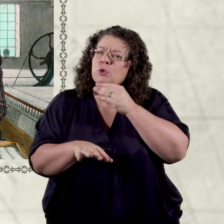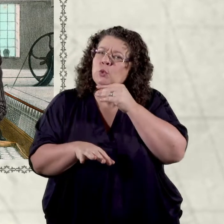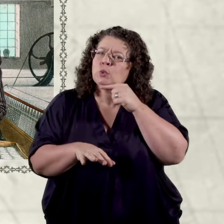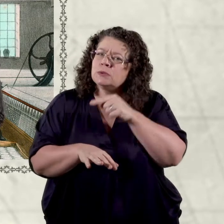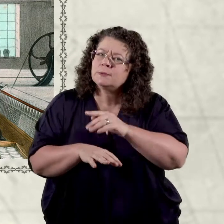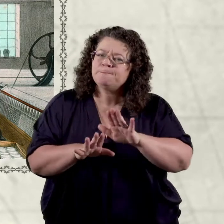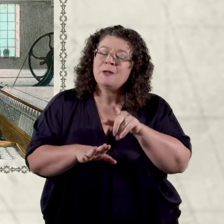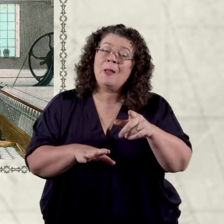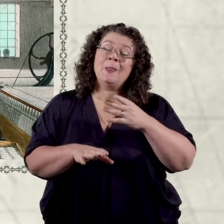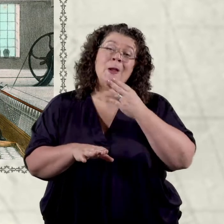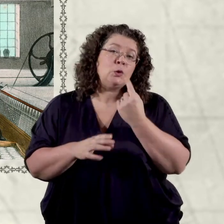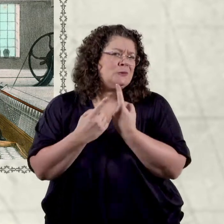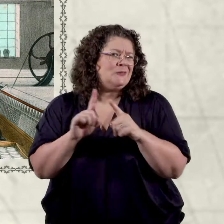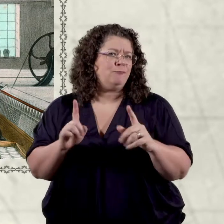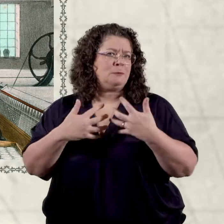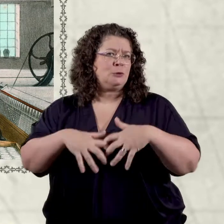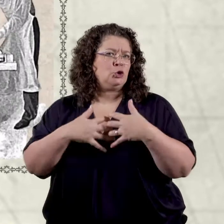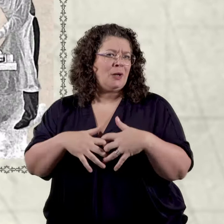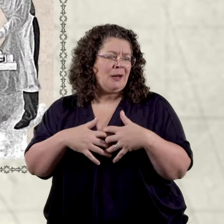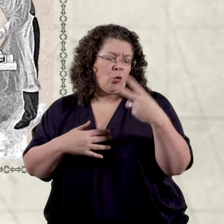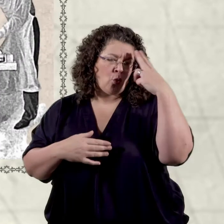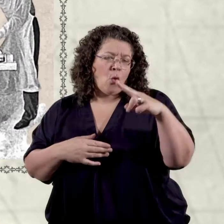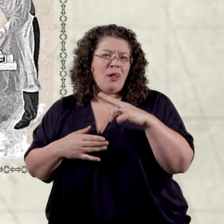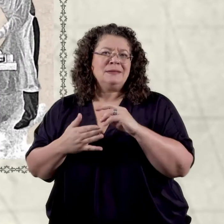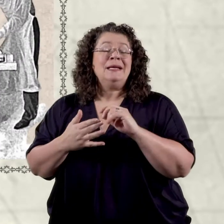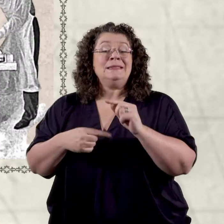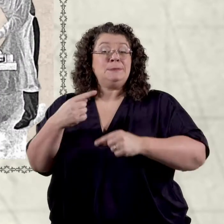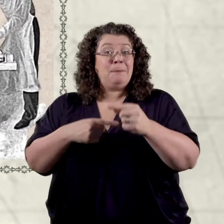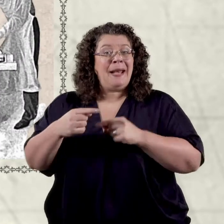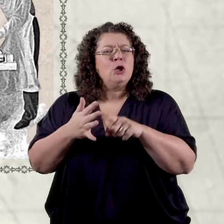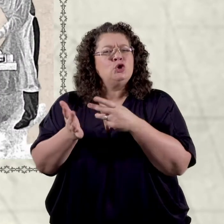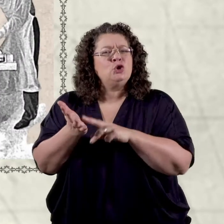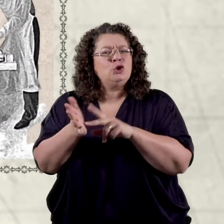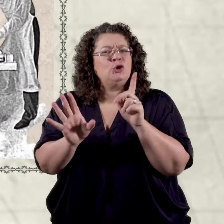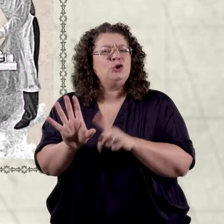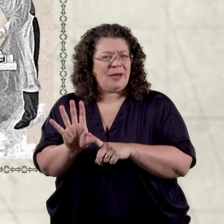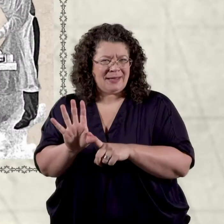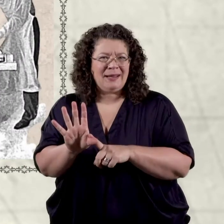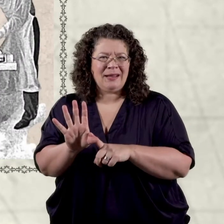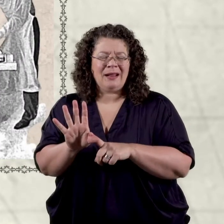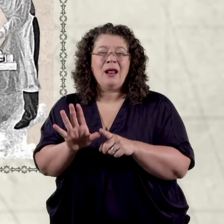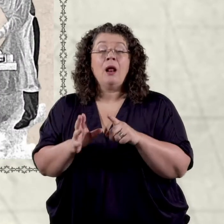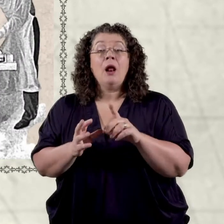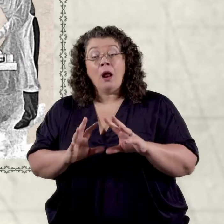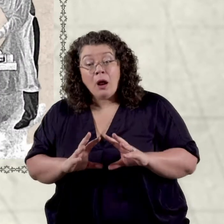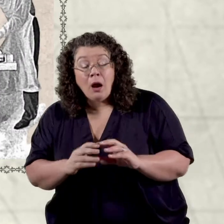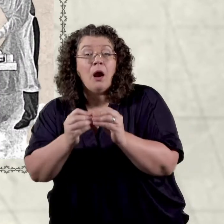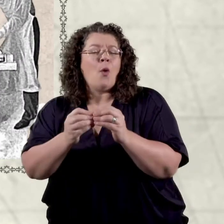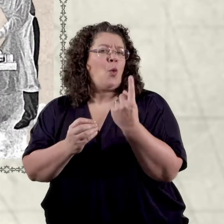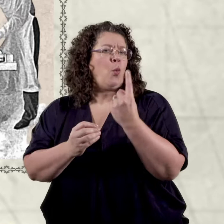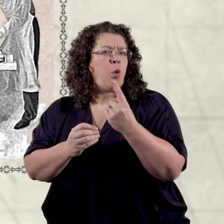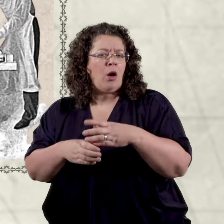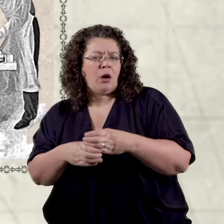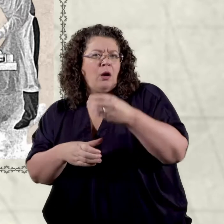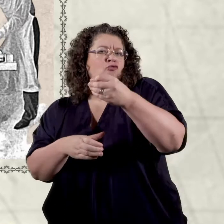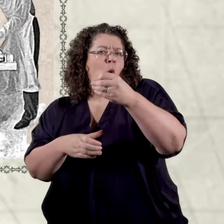spinning wheel. They used the spinning jenny. And the spinning jenny could only produce